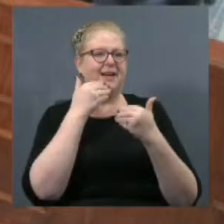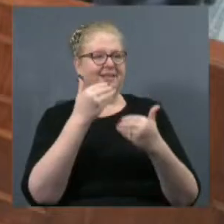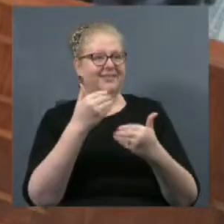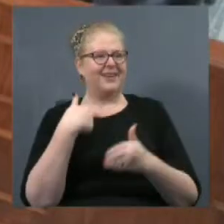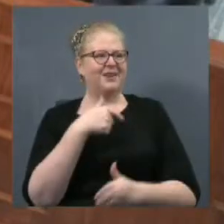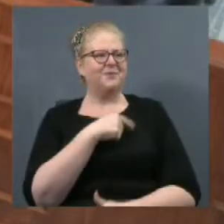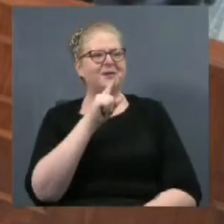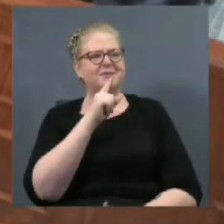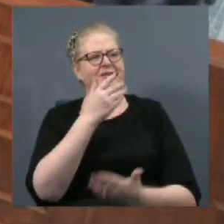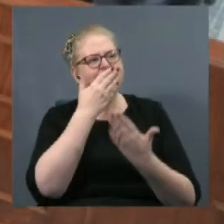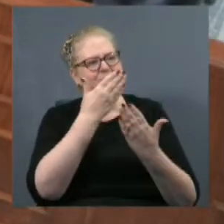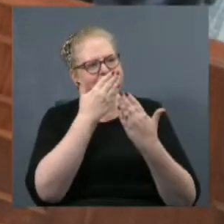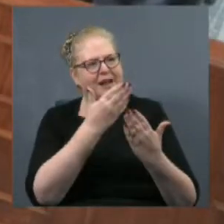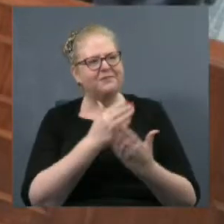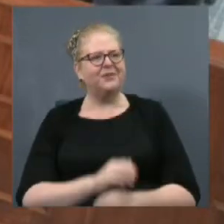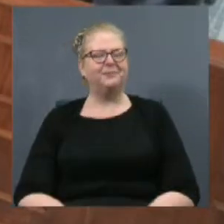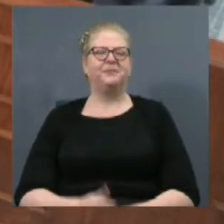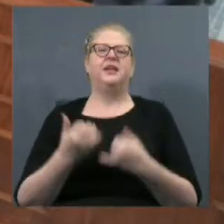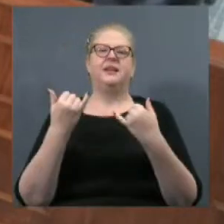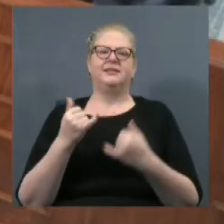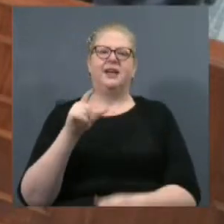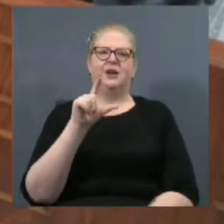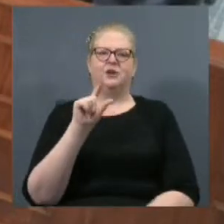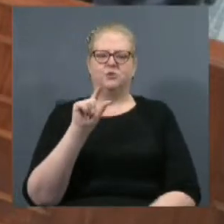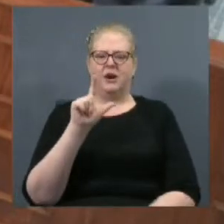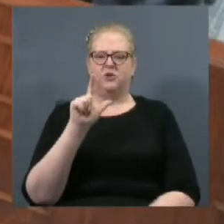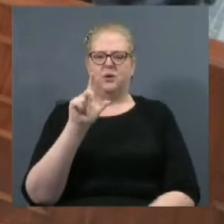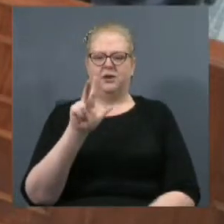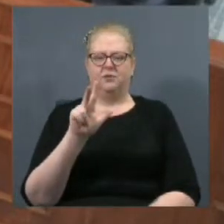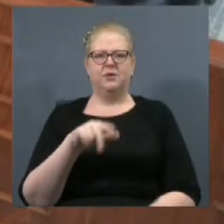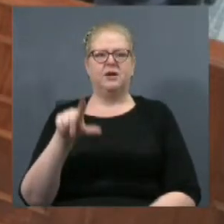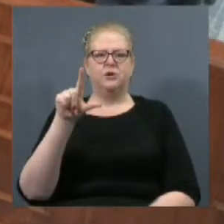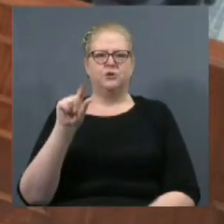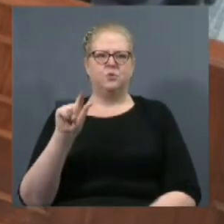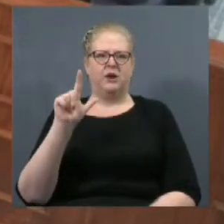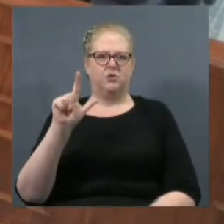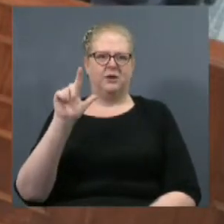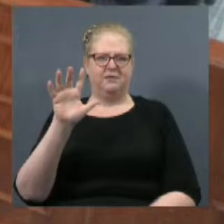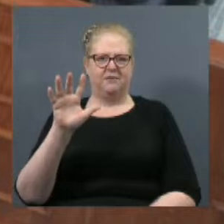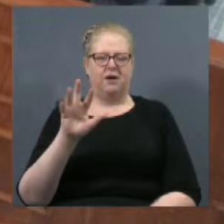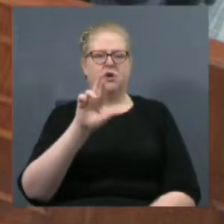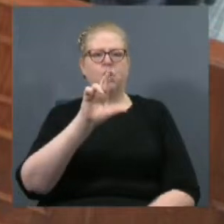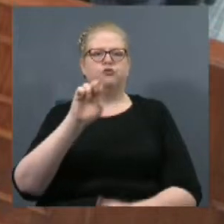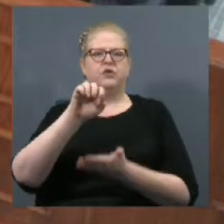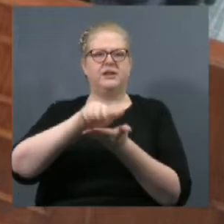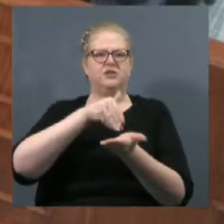going to have the 2023-2025 resurfacing projects presentation.